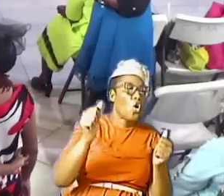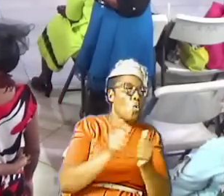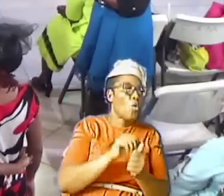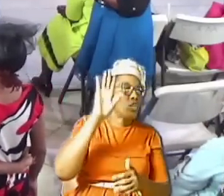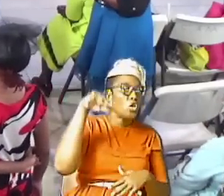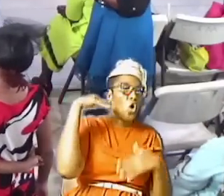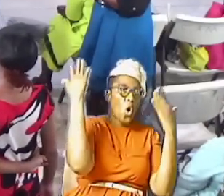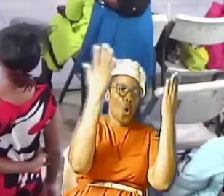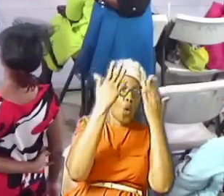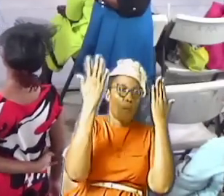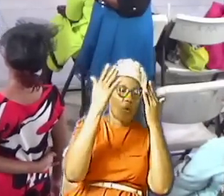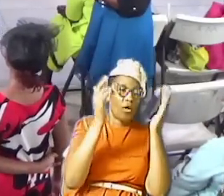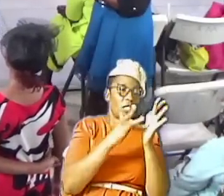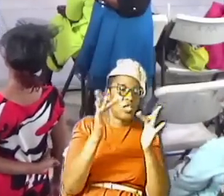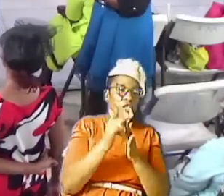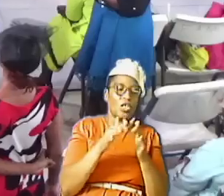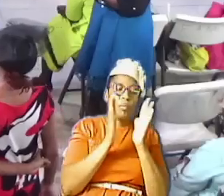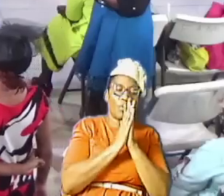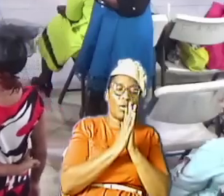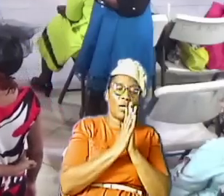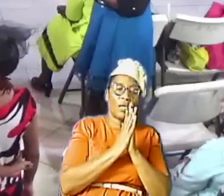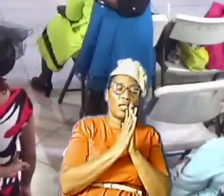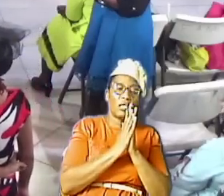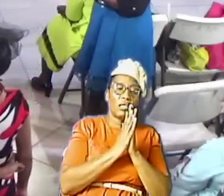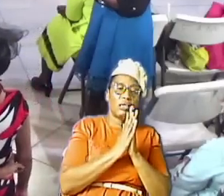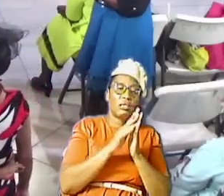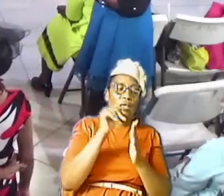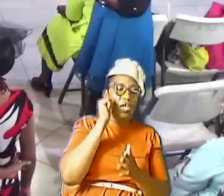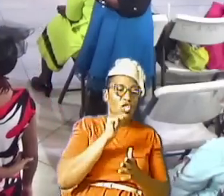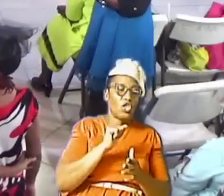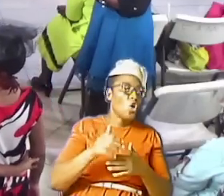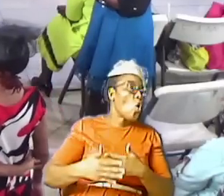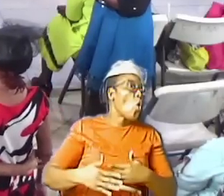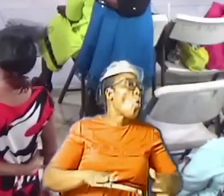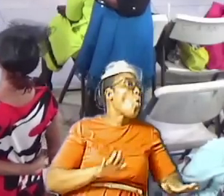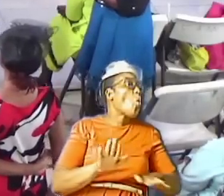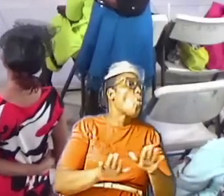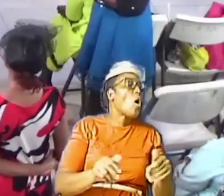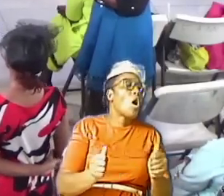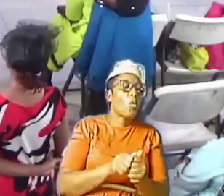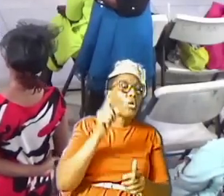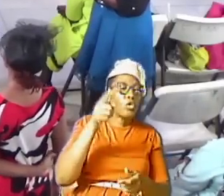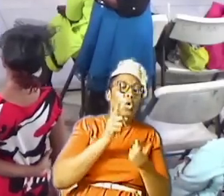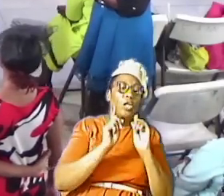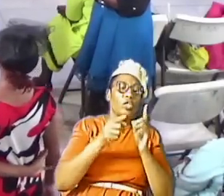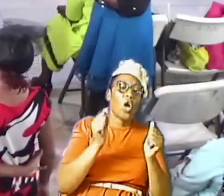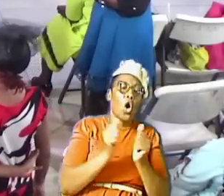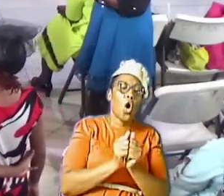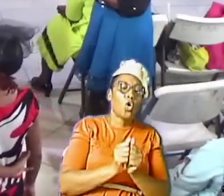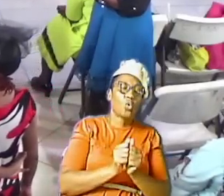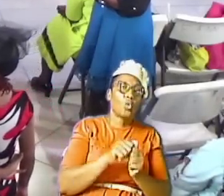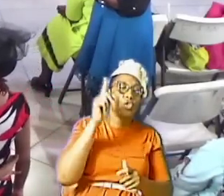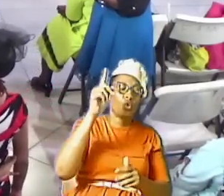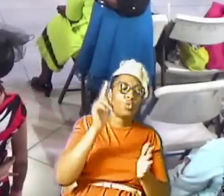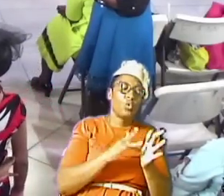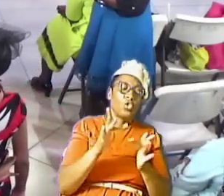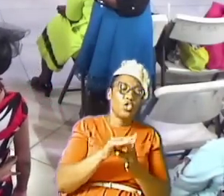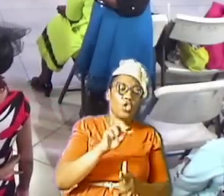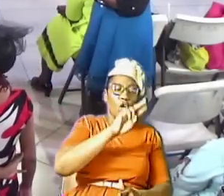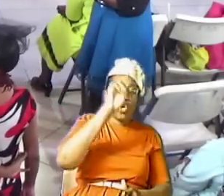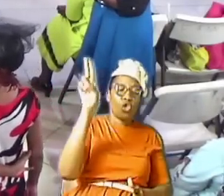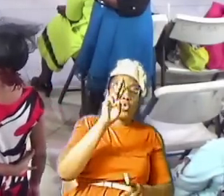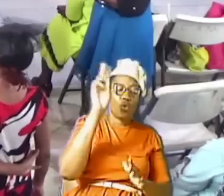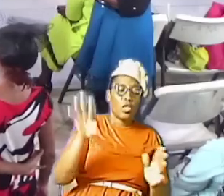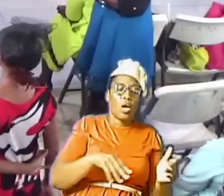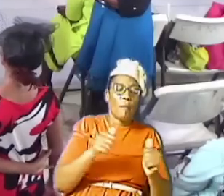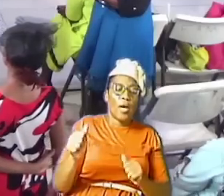God Almighty, that she will walk with you, that she will talk with you, and that you will use her mightily in